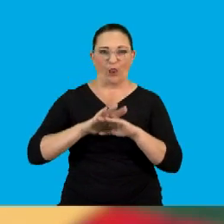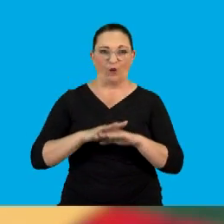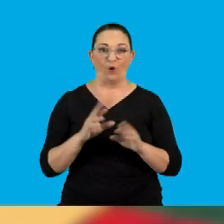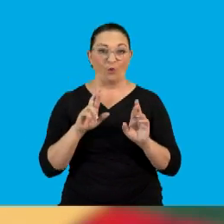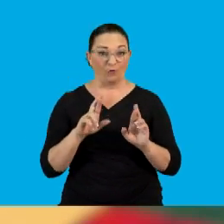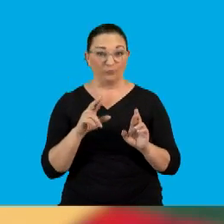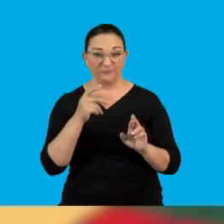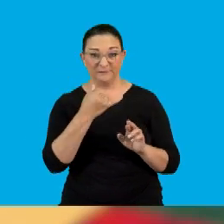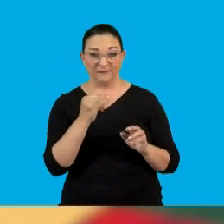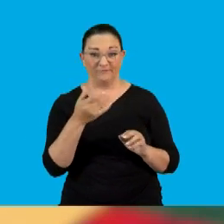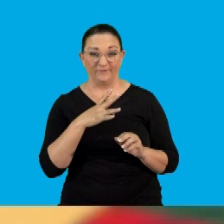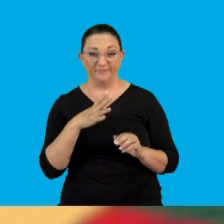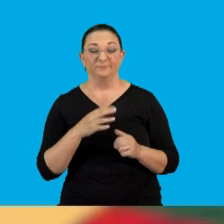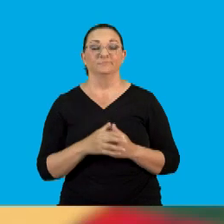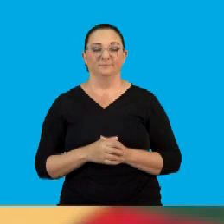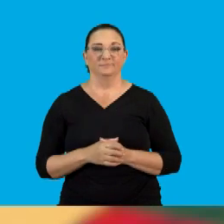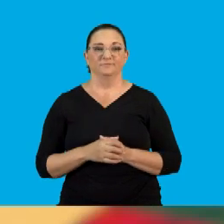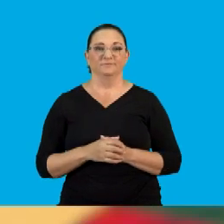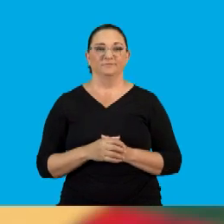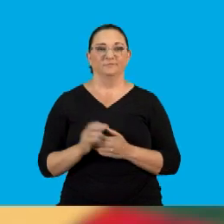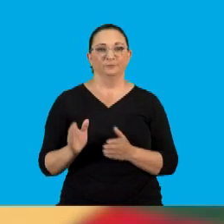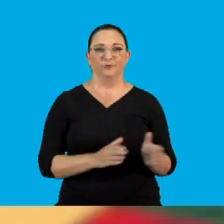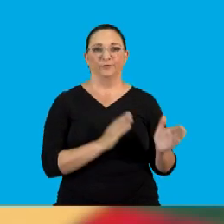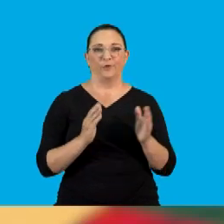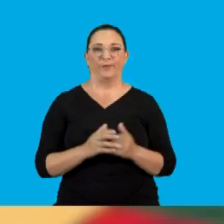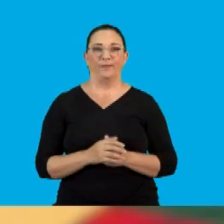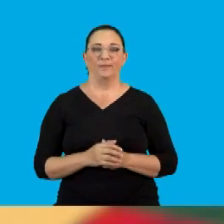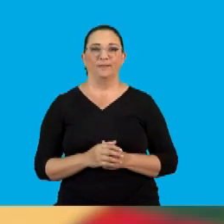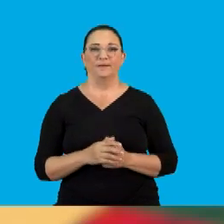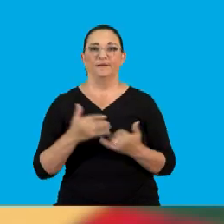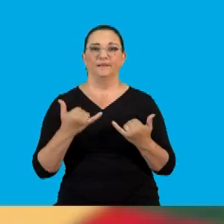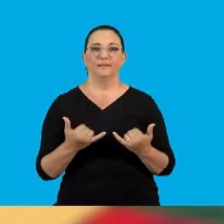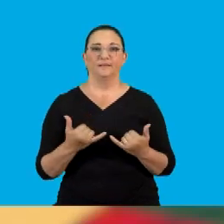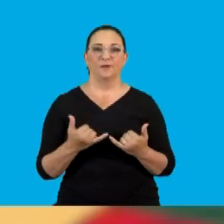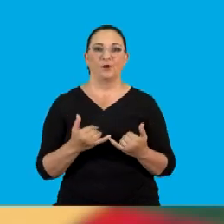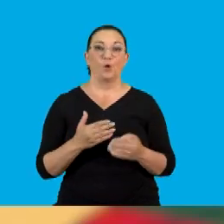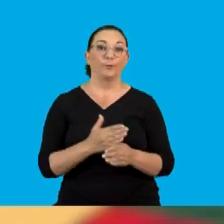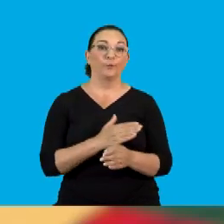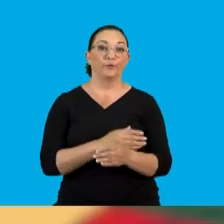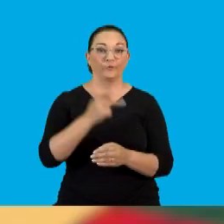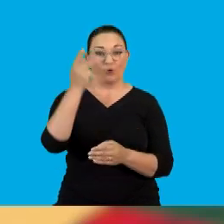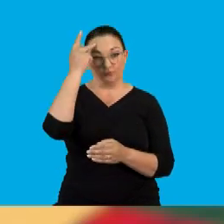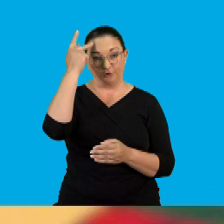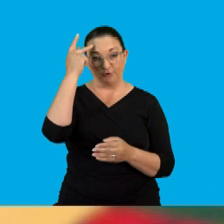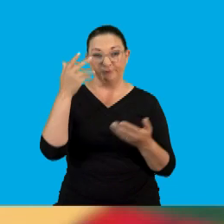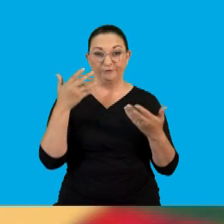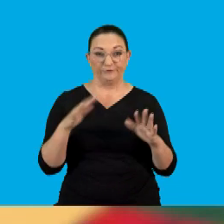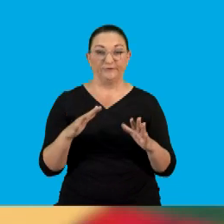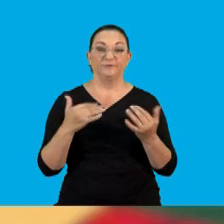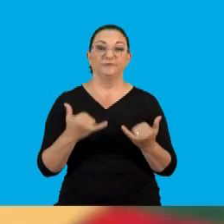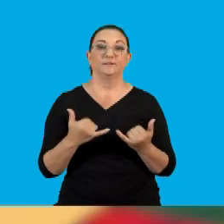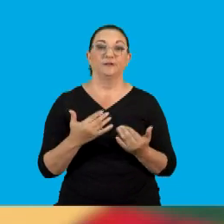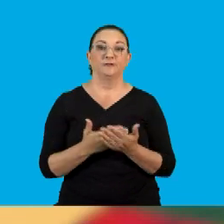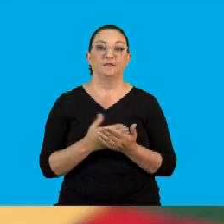low. Okay, I hope we are still together there. Let's move on. Now that we are done with our prior